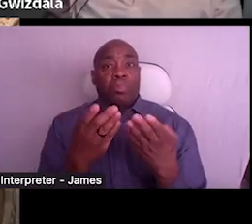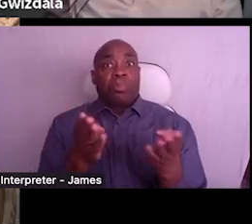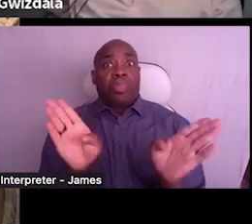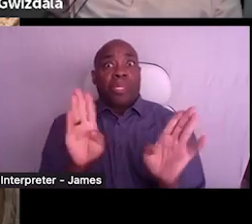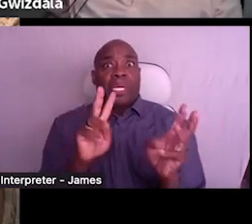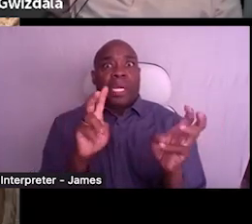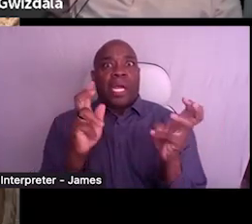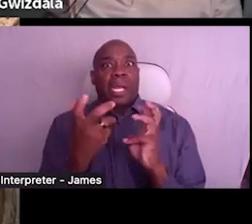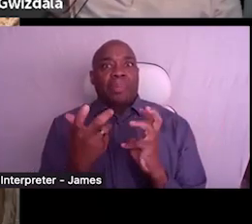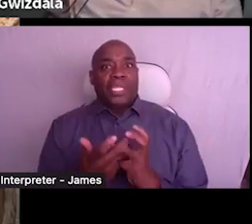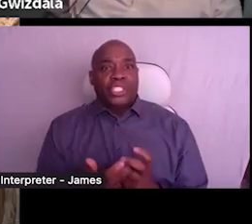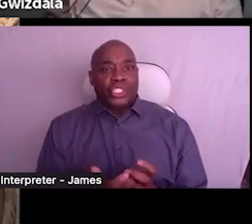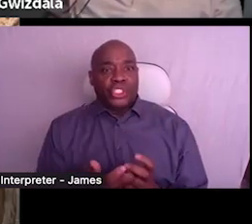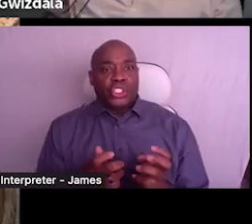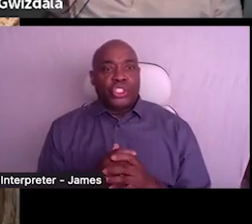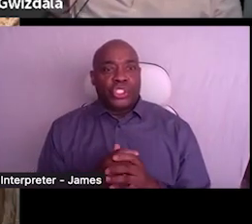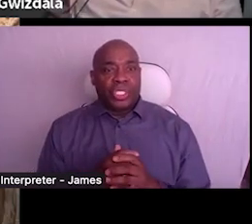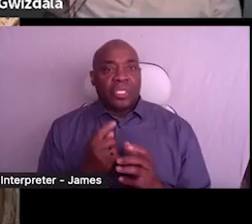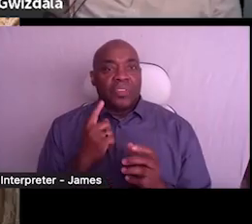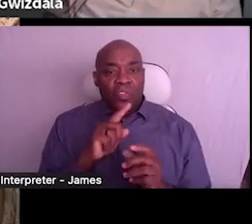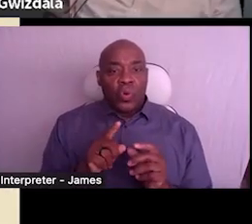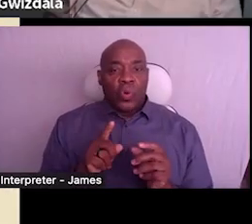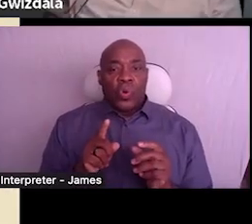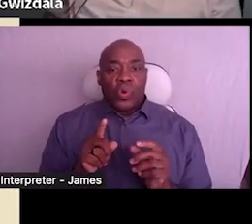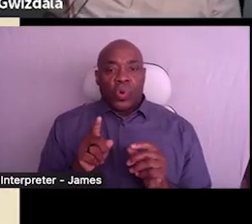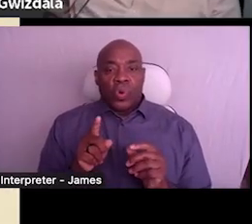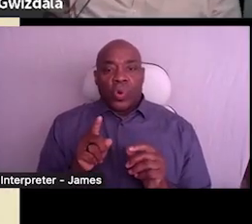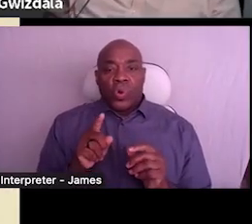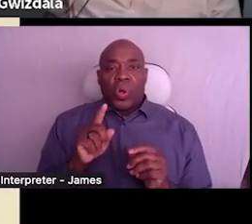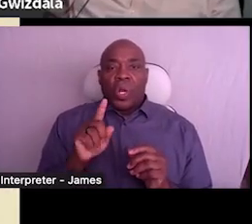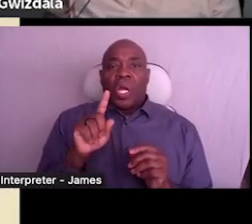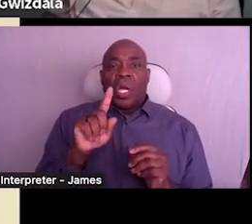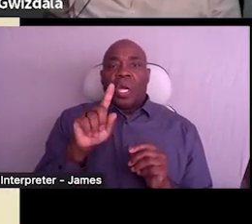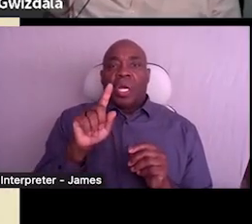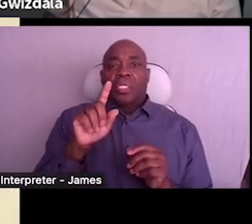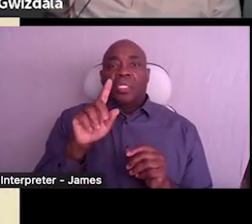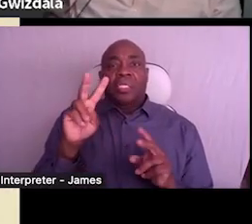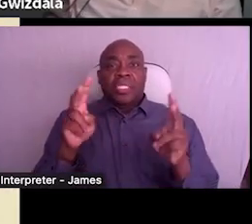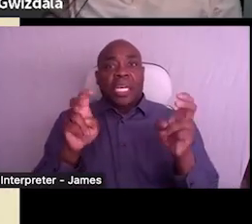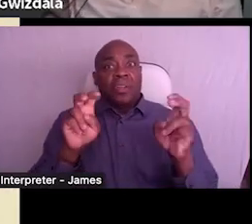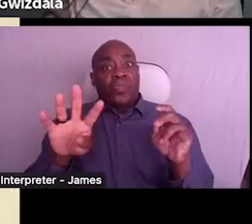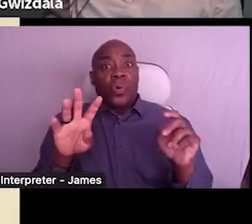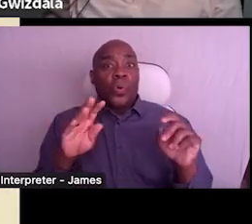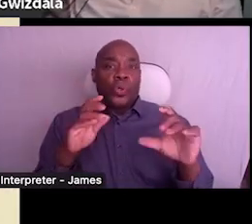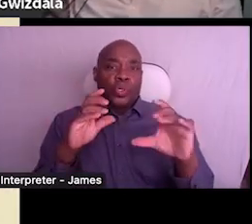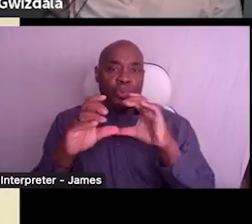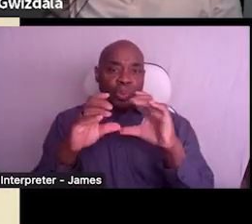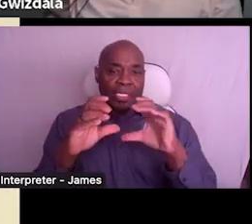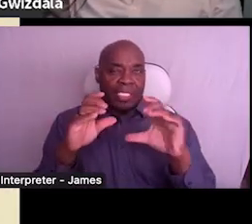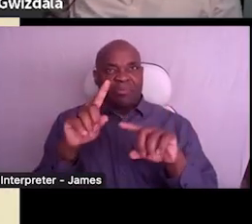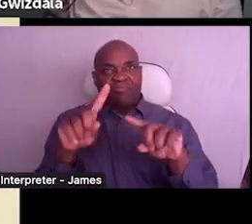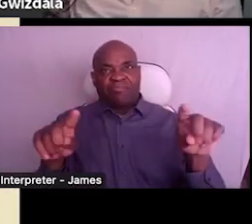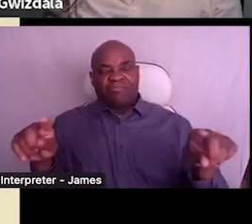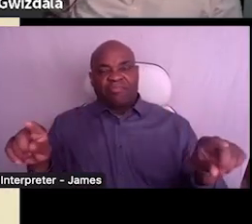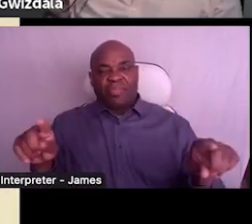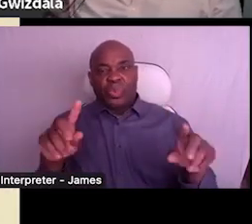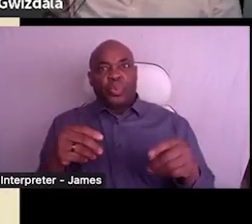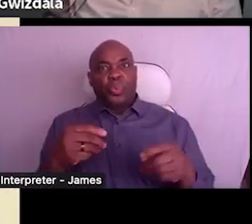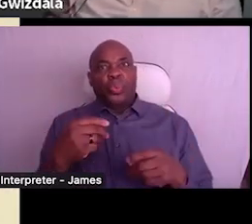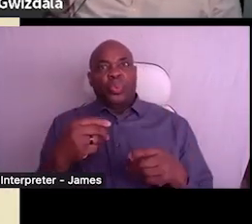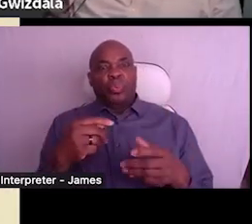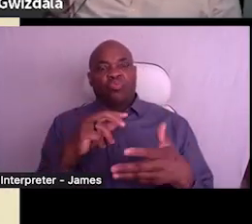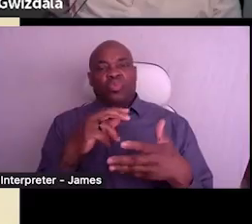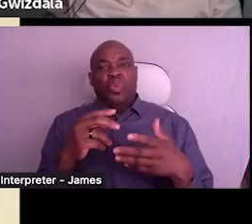Title 4 deals with communications, and Title 5 are a bunch of miscellaneous provisions. We're going to focus for our